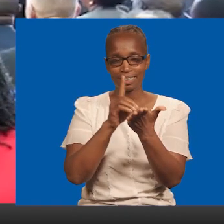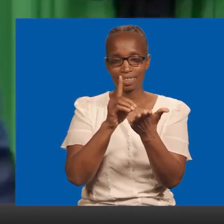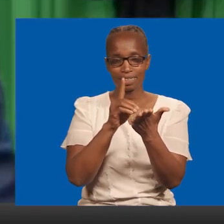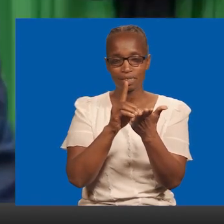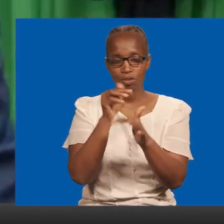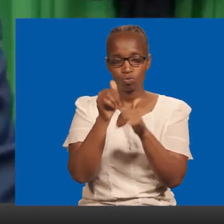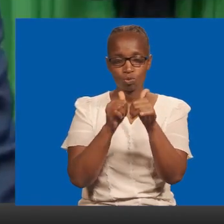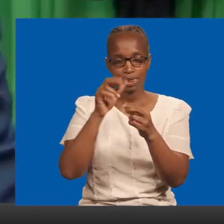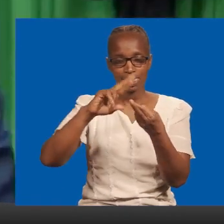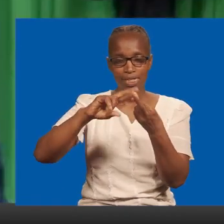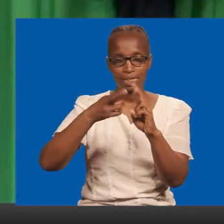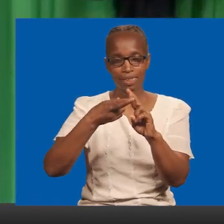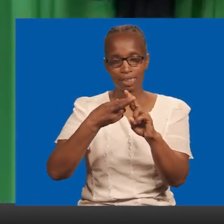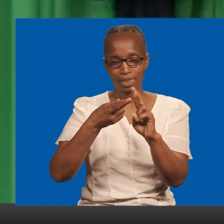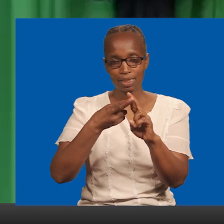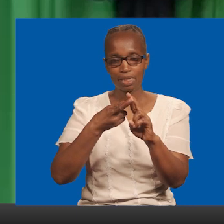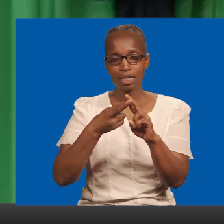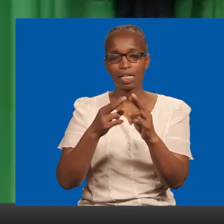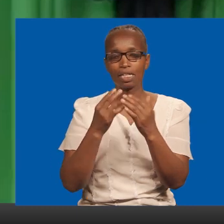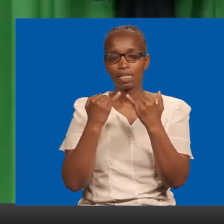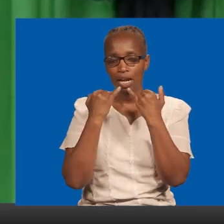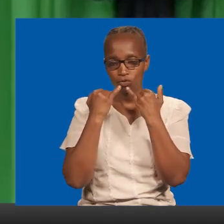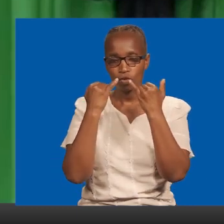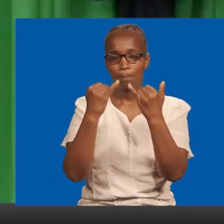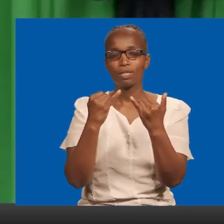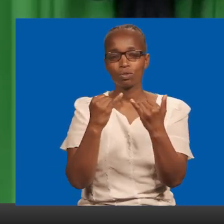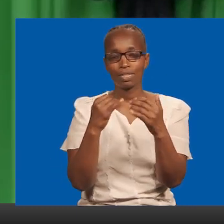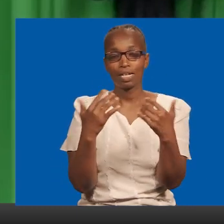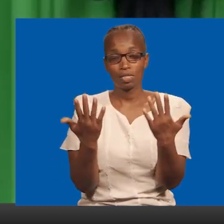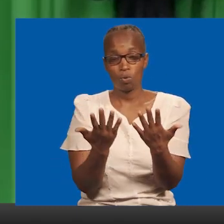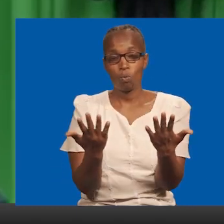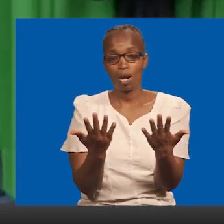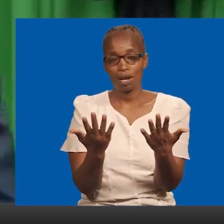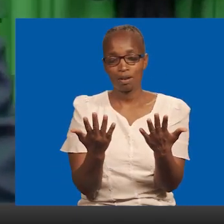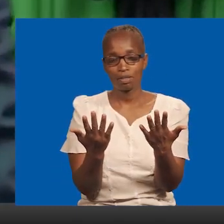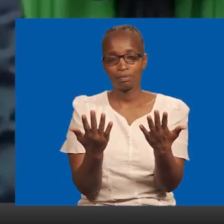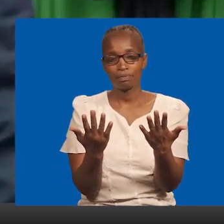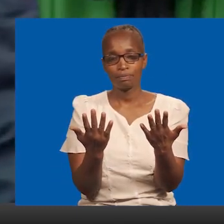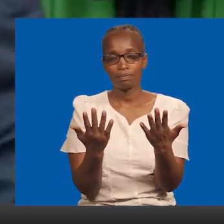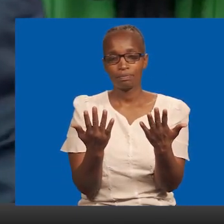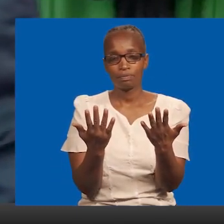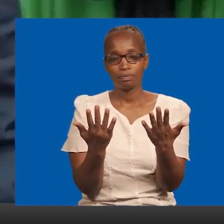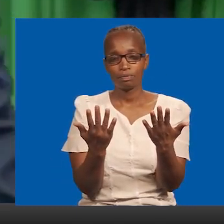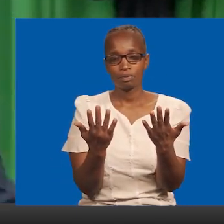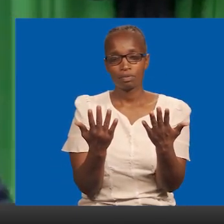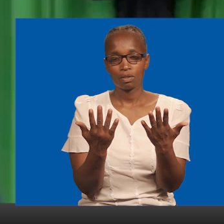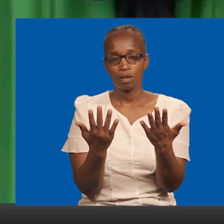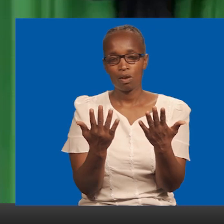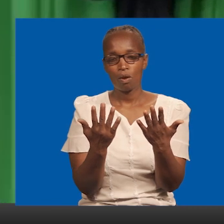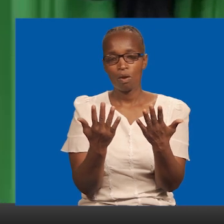relating to them. The transformation lies in fact that the new